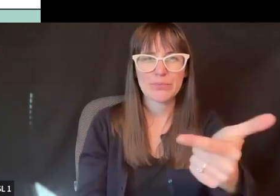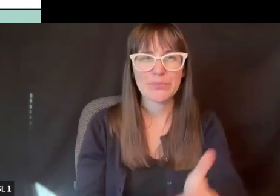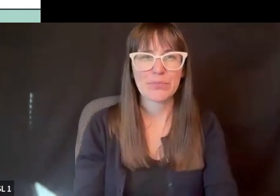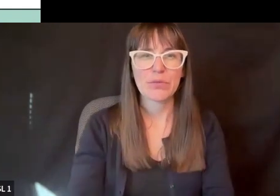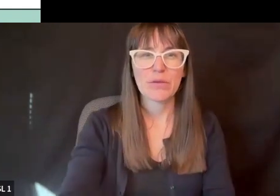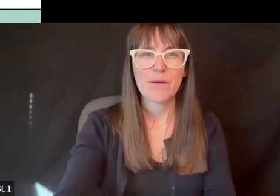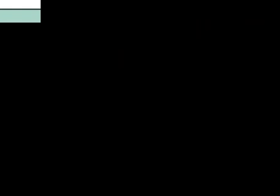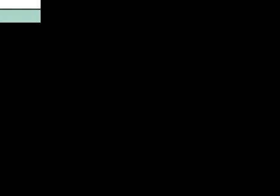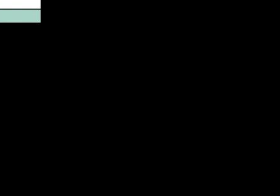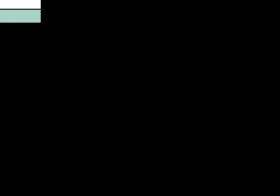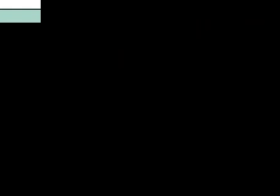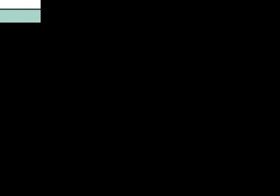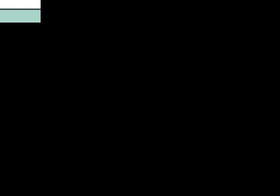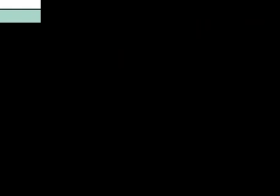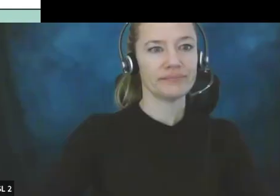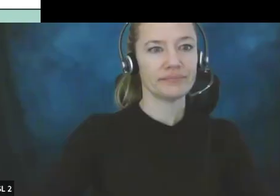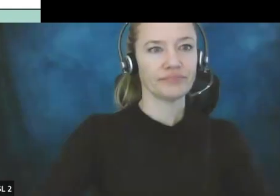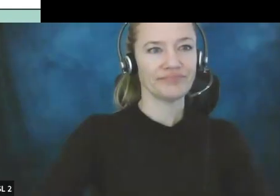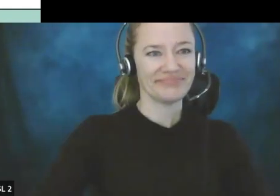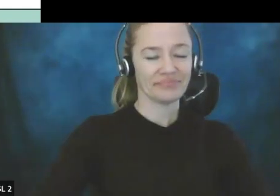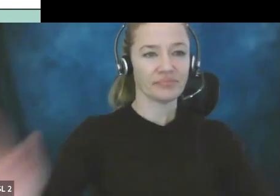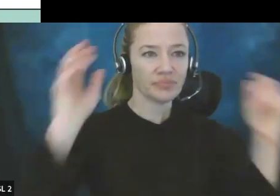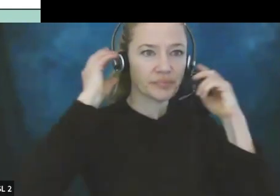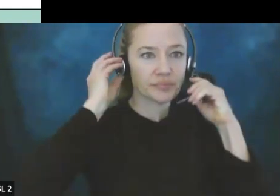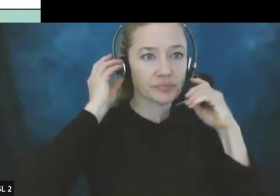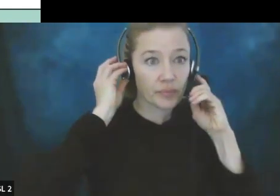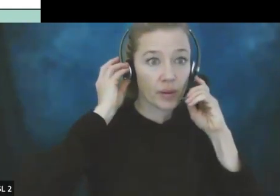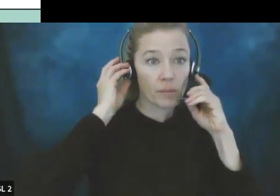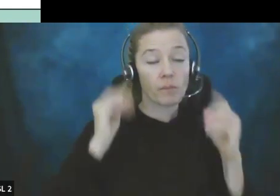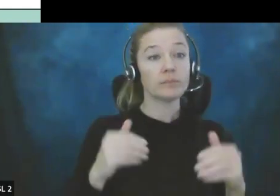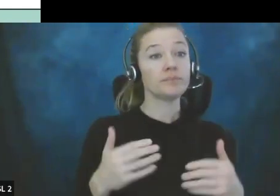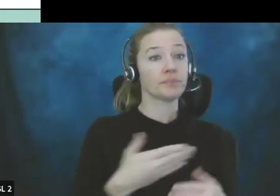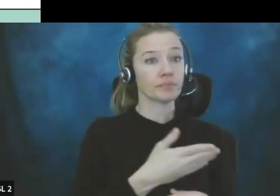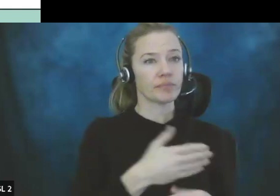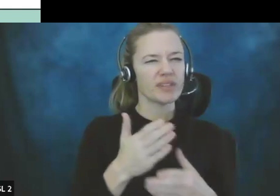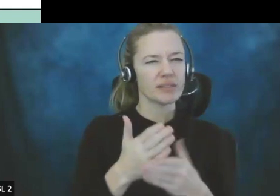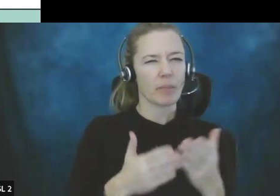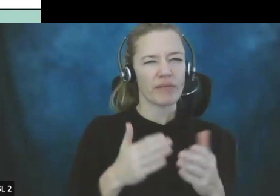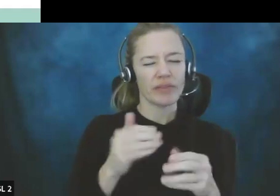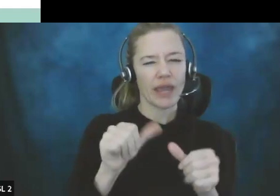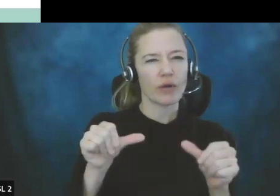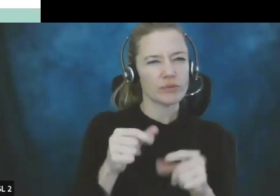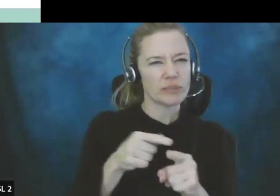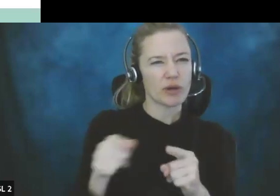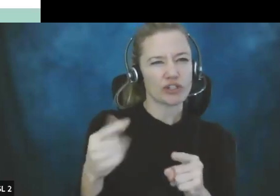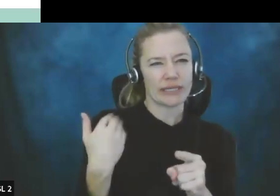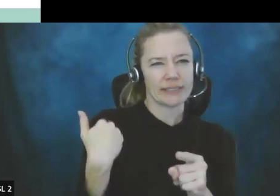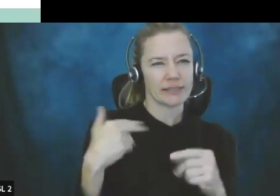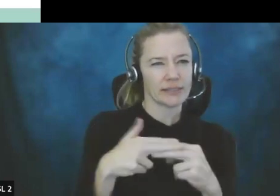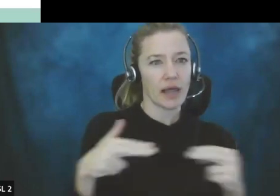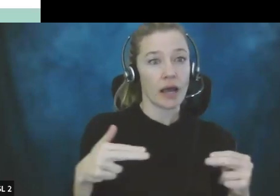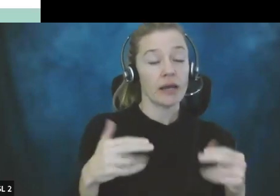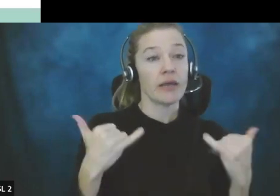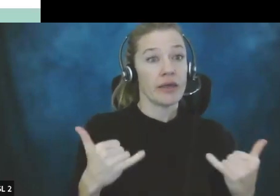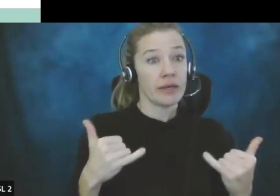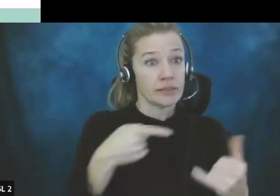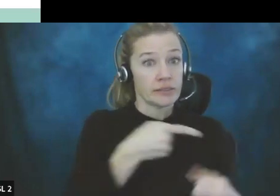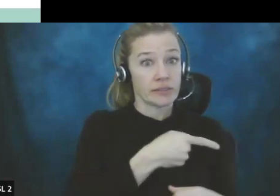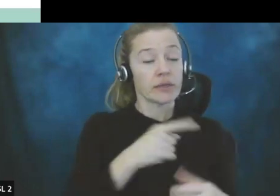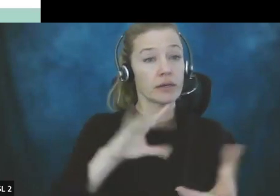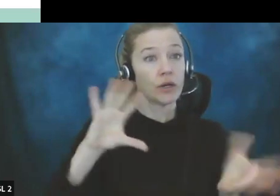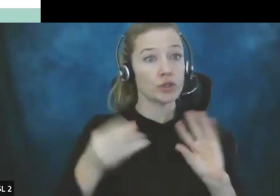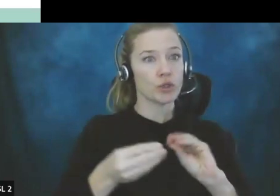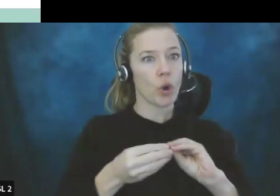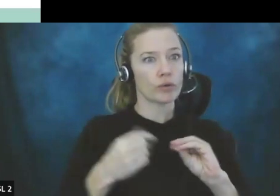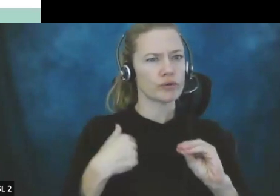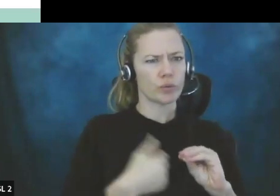just goes back to the core services and some of the areas that we specialize. Next slide. Gives totals